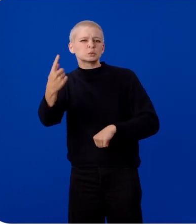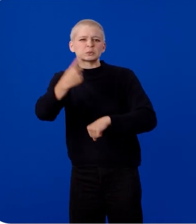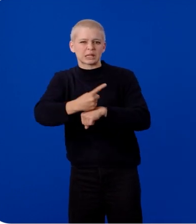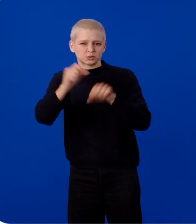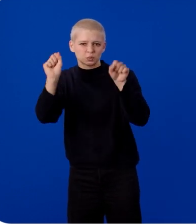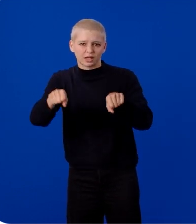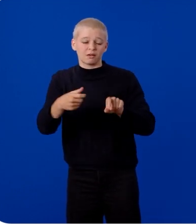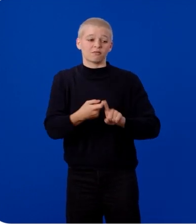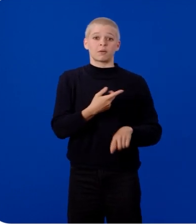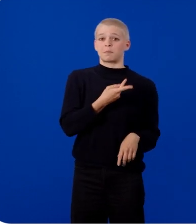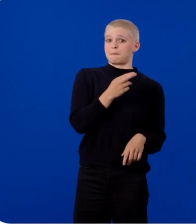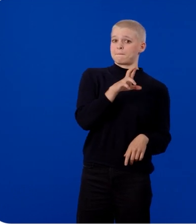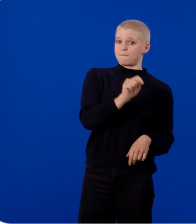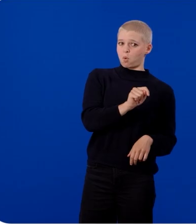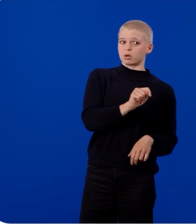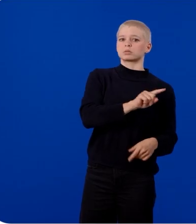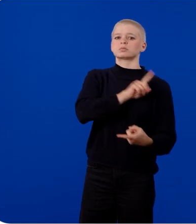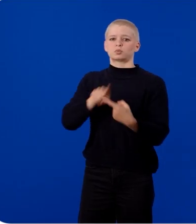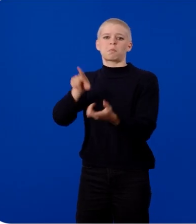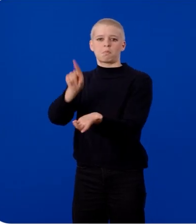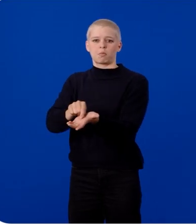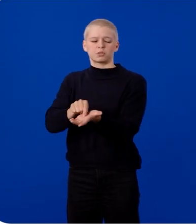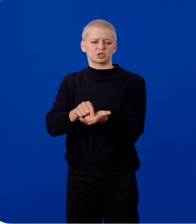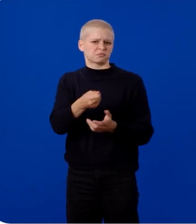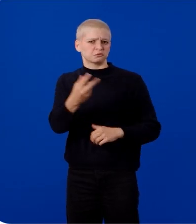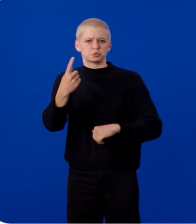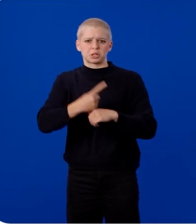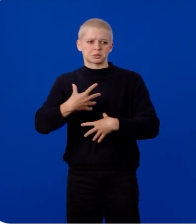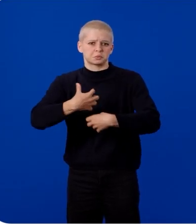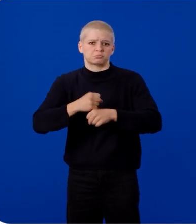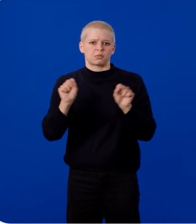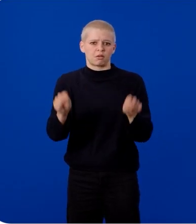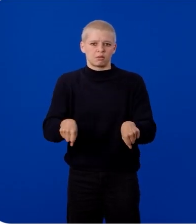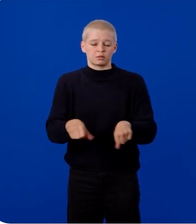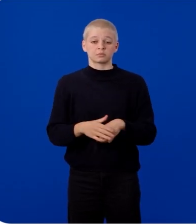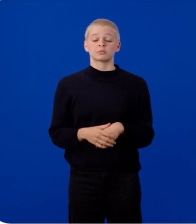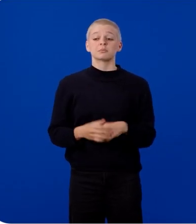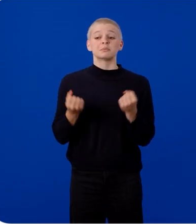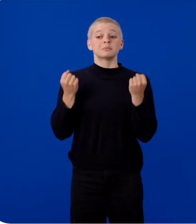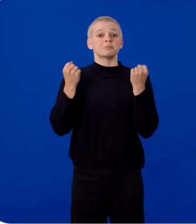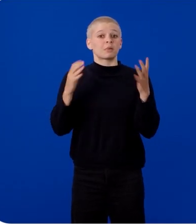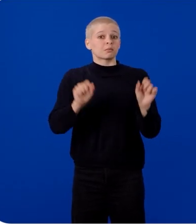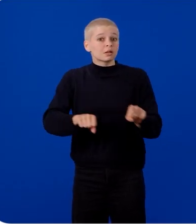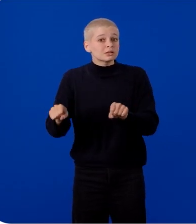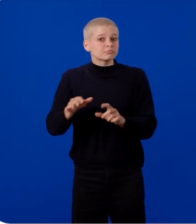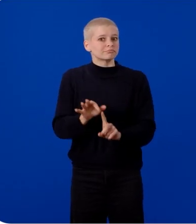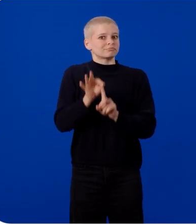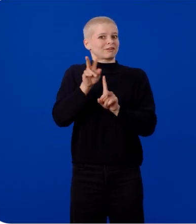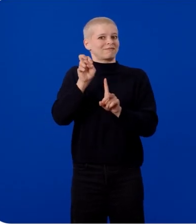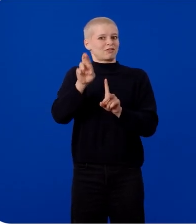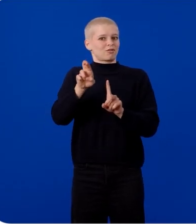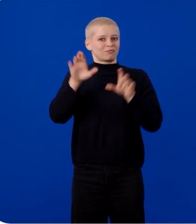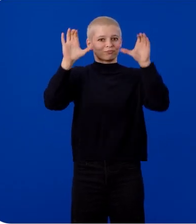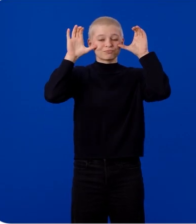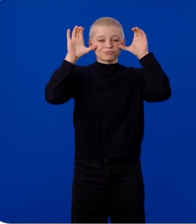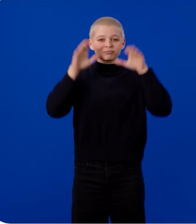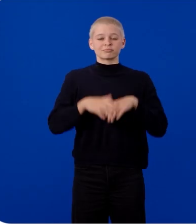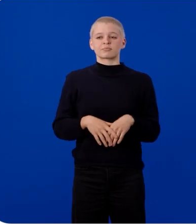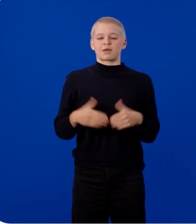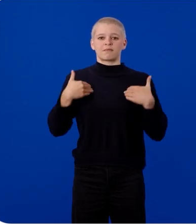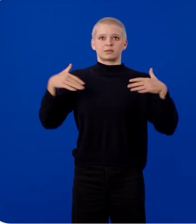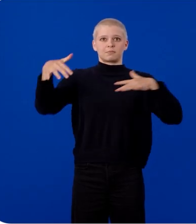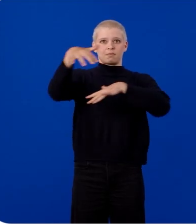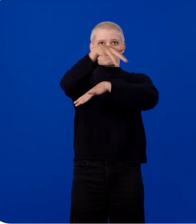port all the way to publish. There are many capabilities that are unique to VR, like creating spatial experiences,